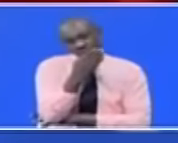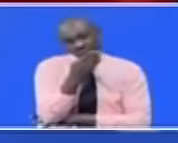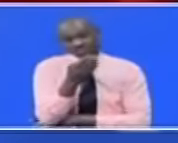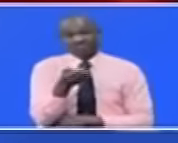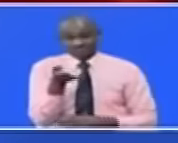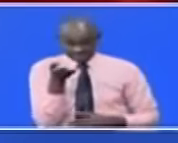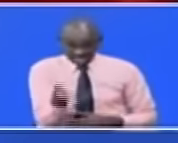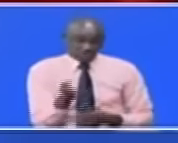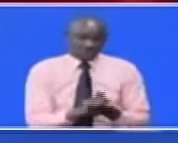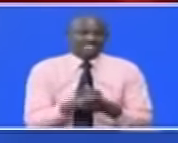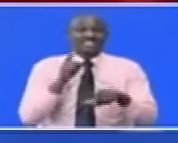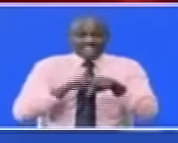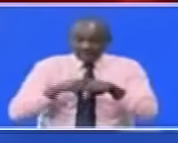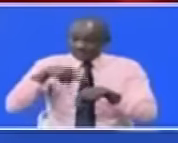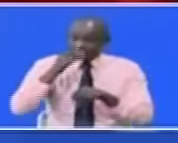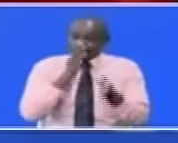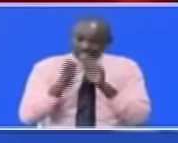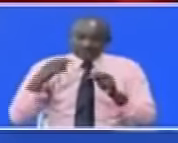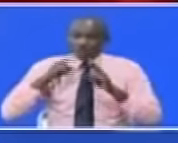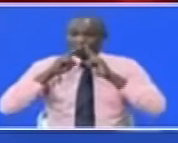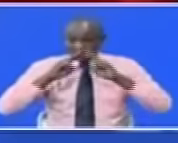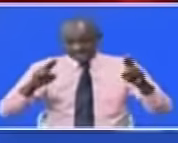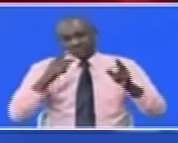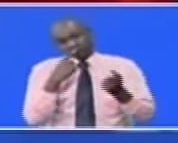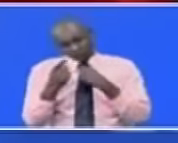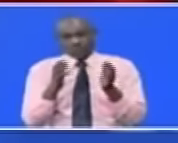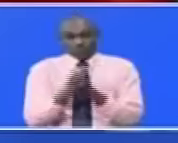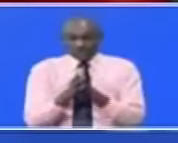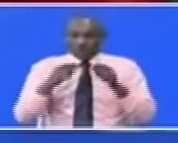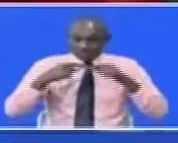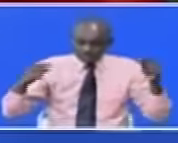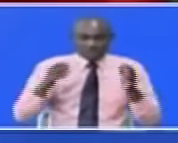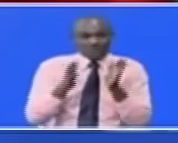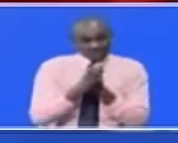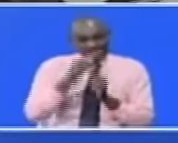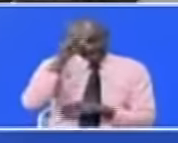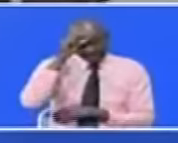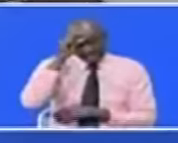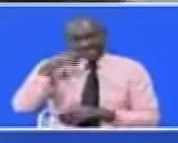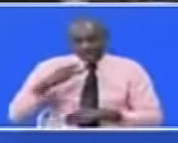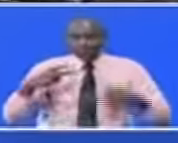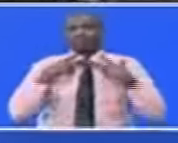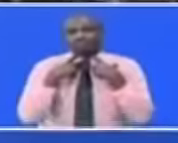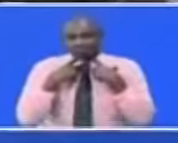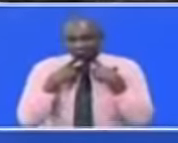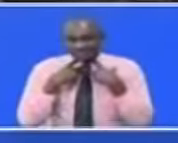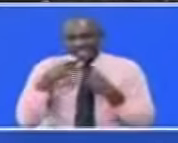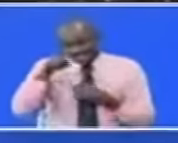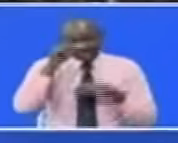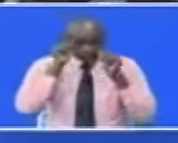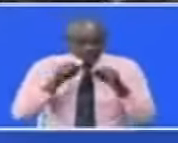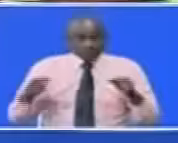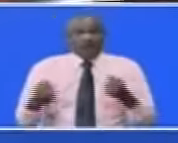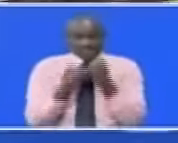as the first round of peace talks between the government and opposition ended in a stalemate in Entebbe. The talks are expected to resume in